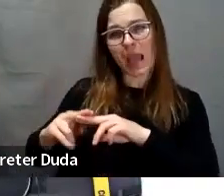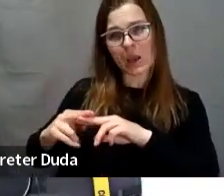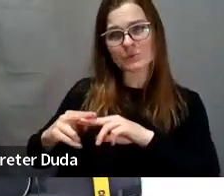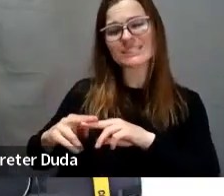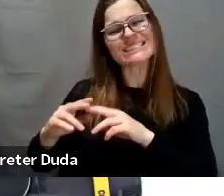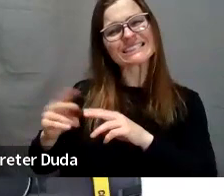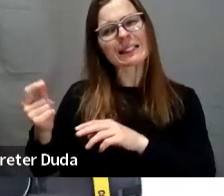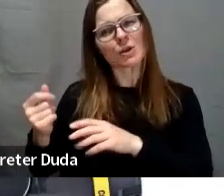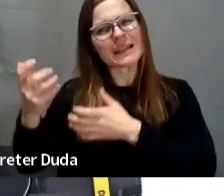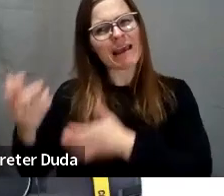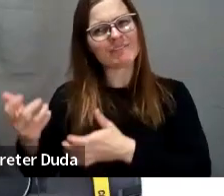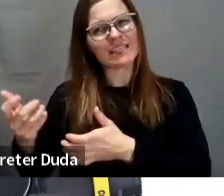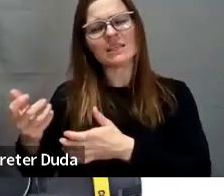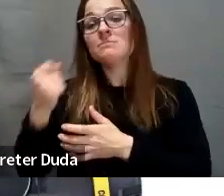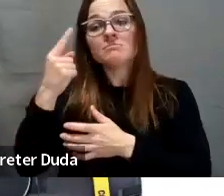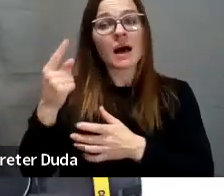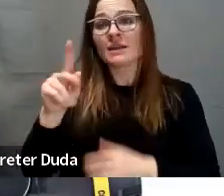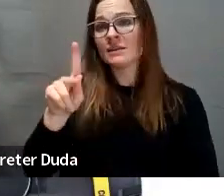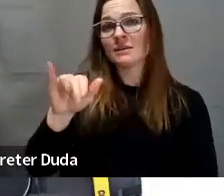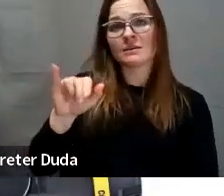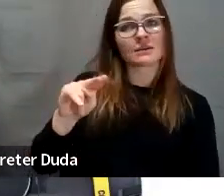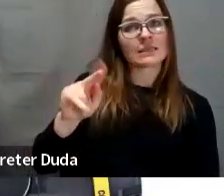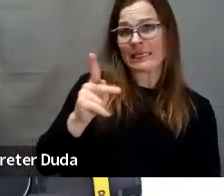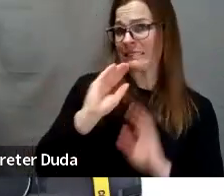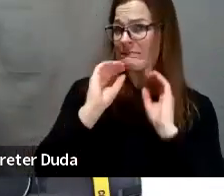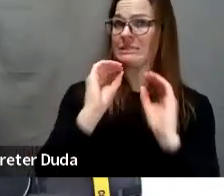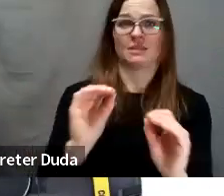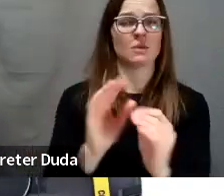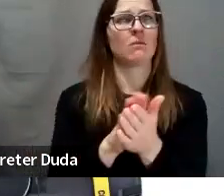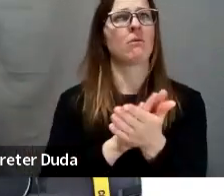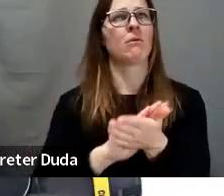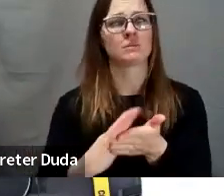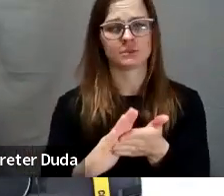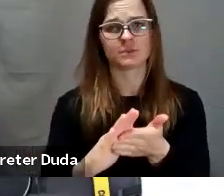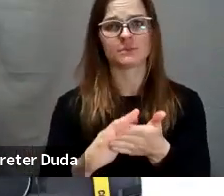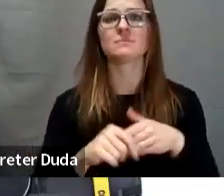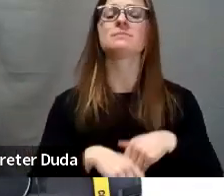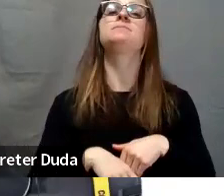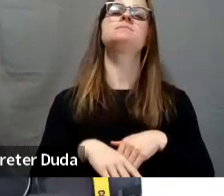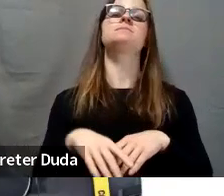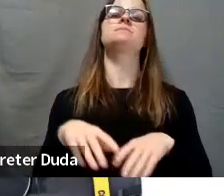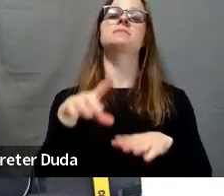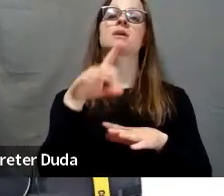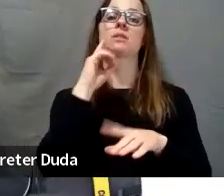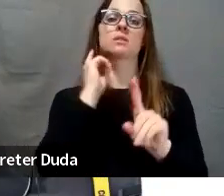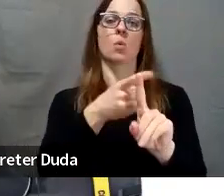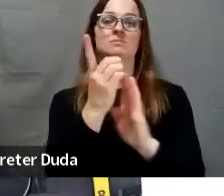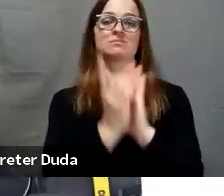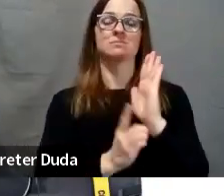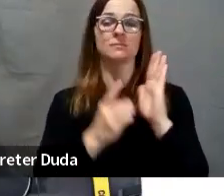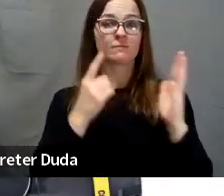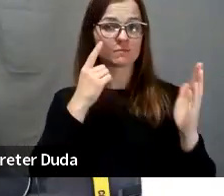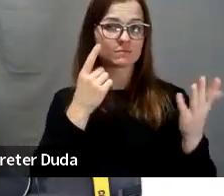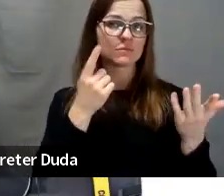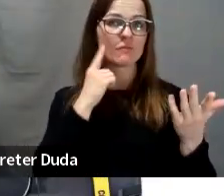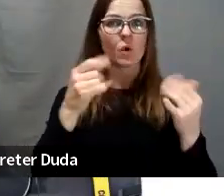It doesn't kink, which is nice, and it's just designed to be easier to